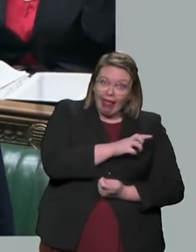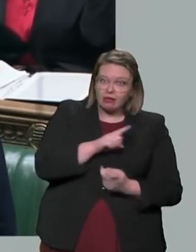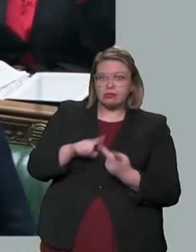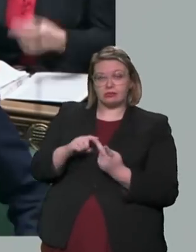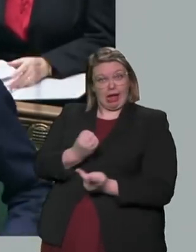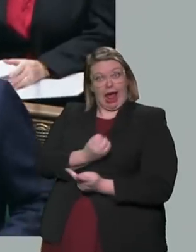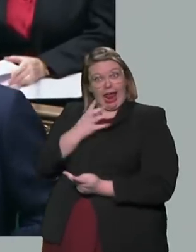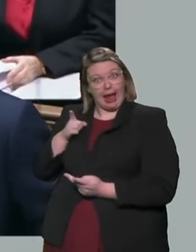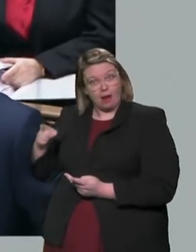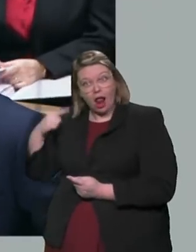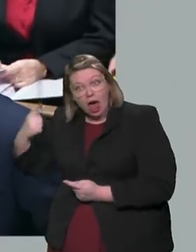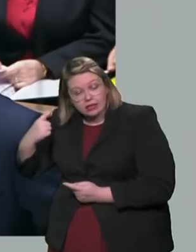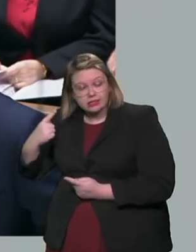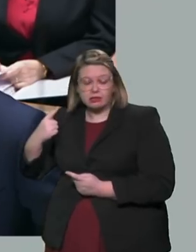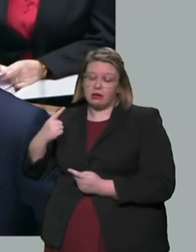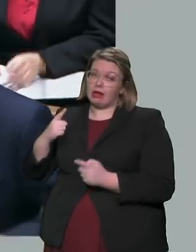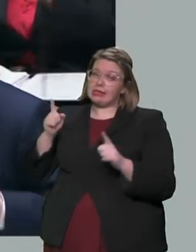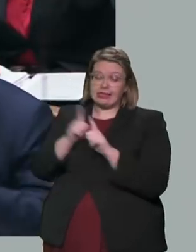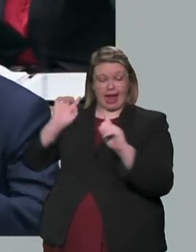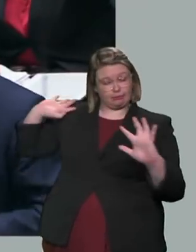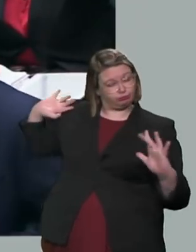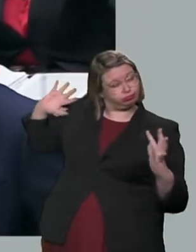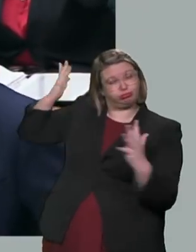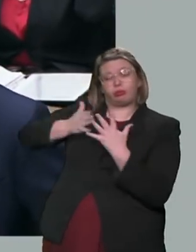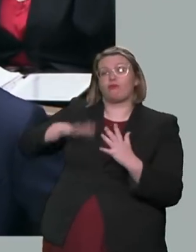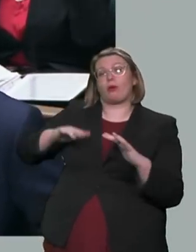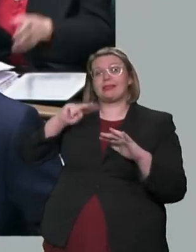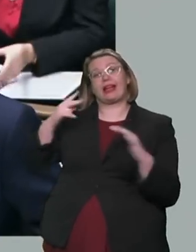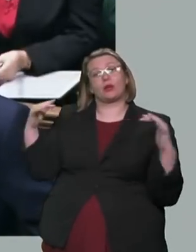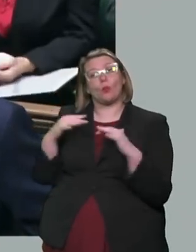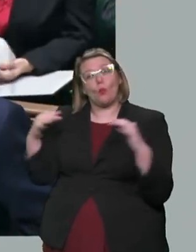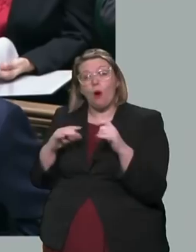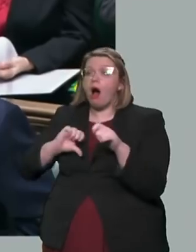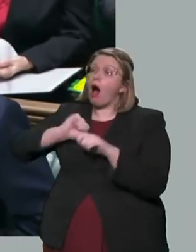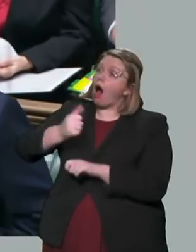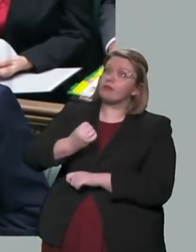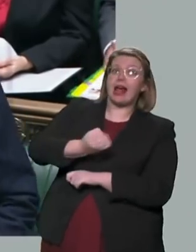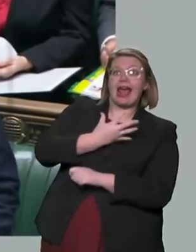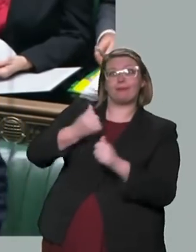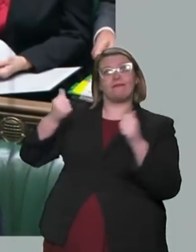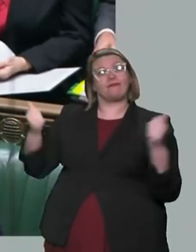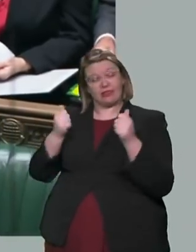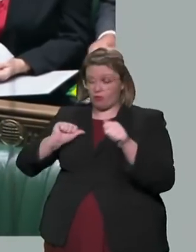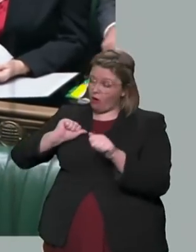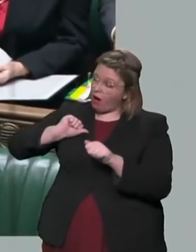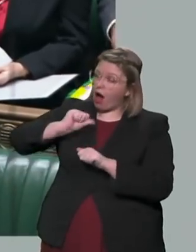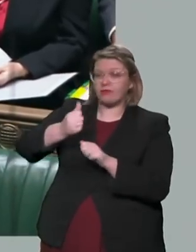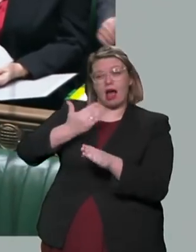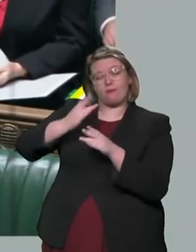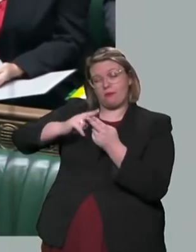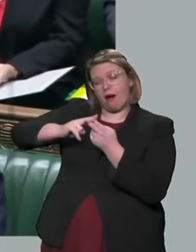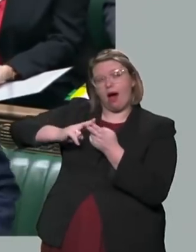history since the Second World War has left office with unemployment higher than when they came in. And that's because